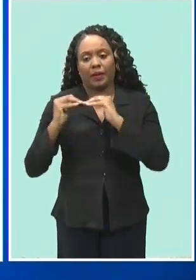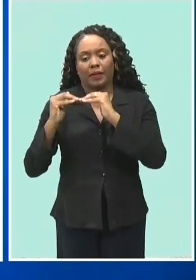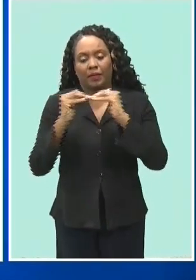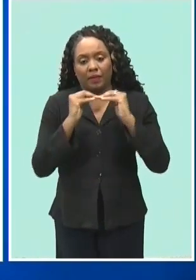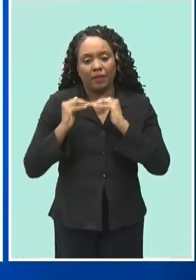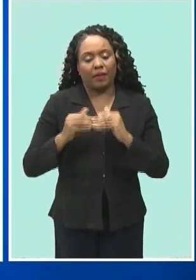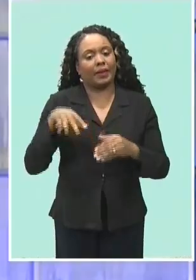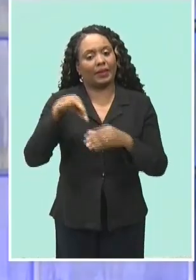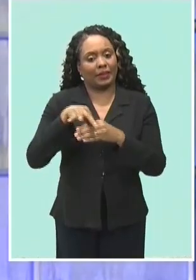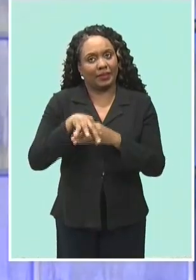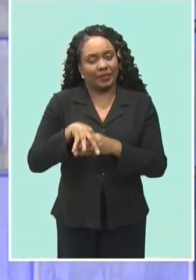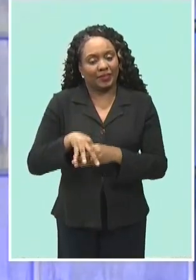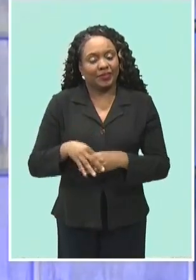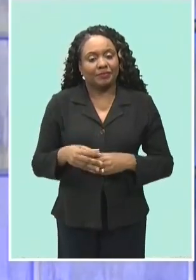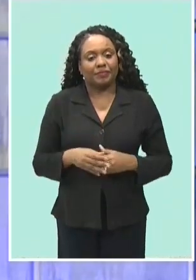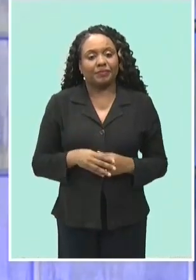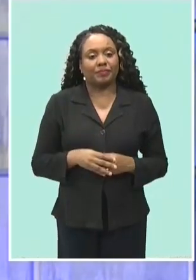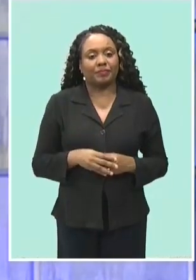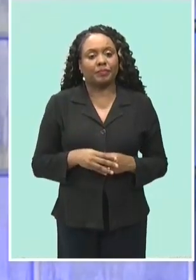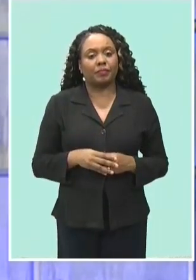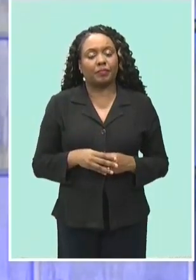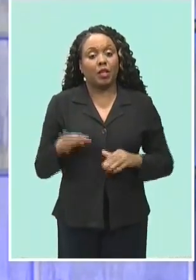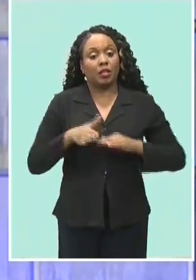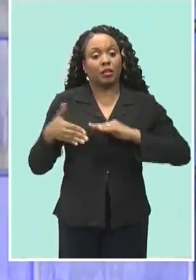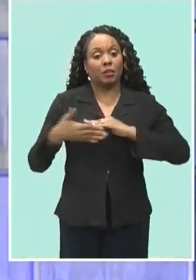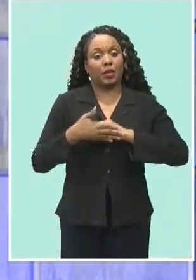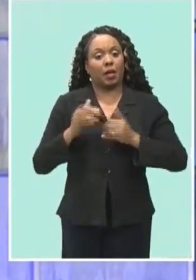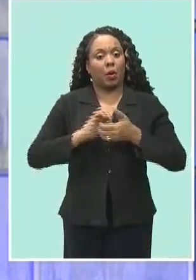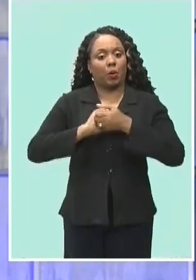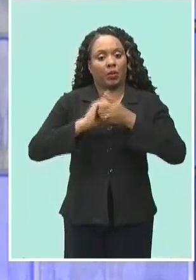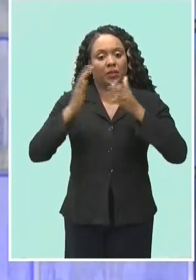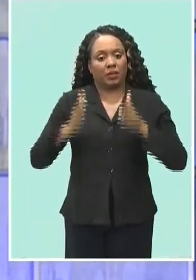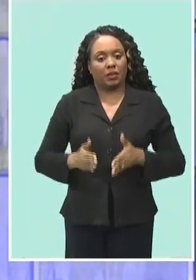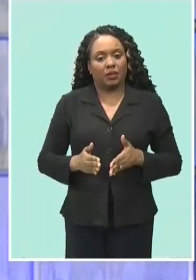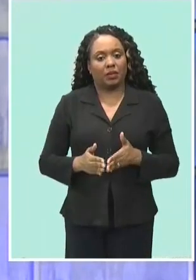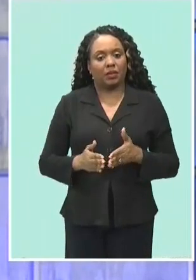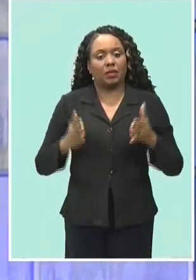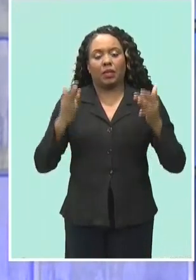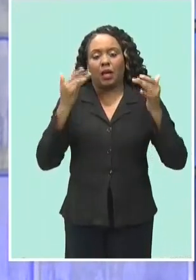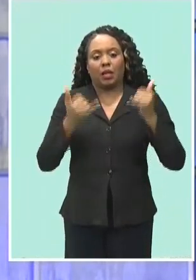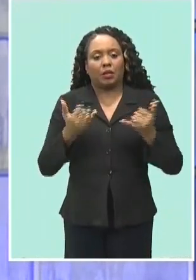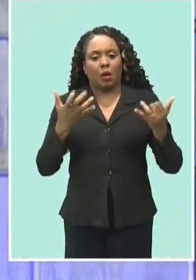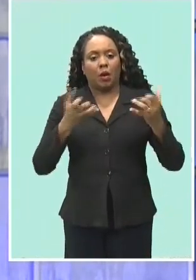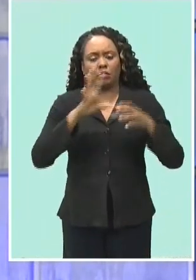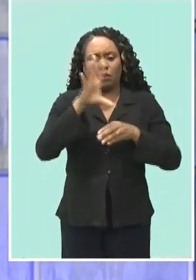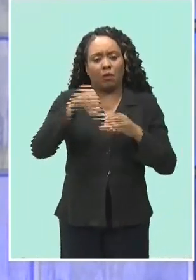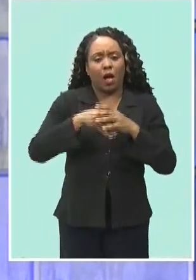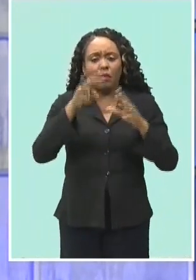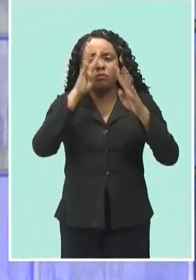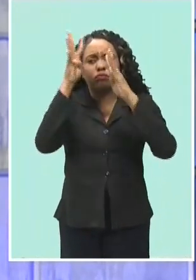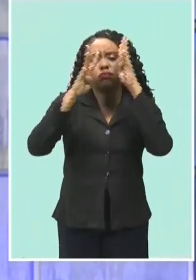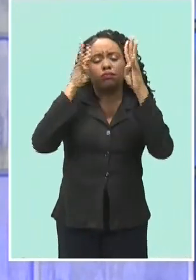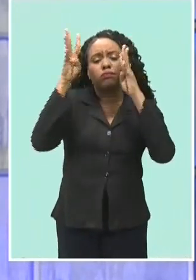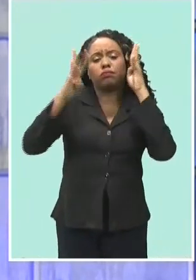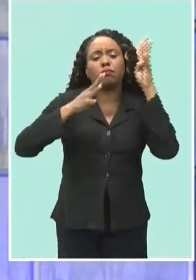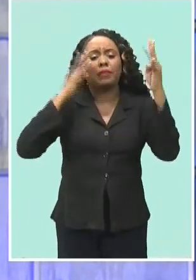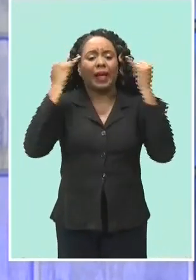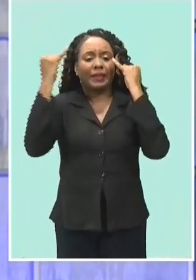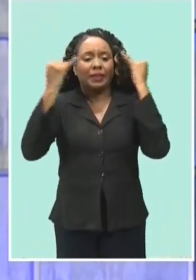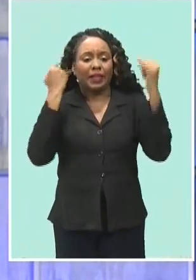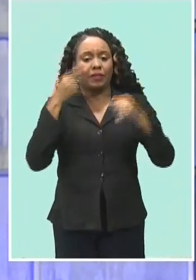transparent elections. Jamaican entrepreneurs are cashing in on the country's creative industry. One initiative from a business